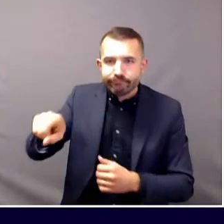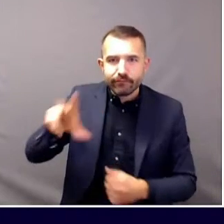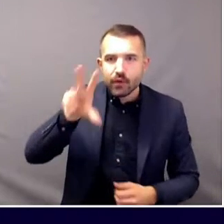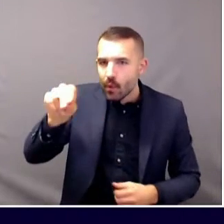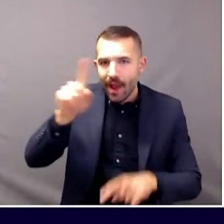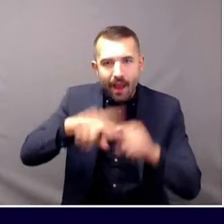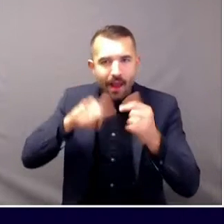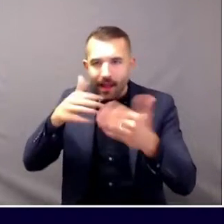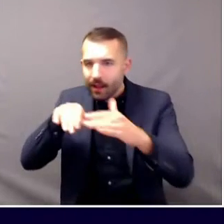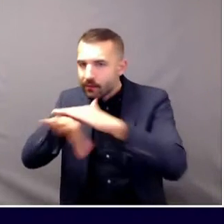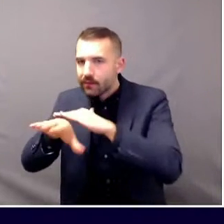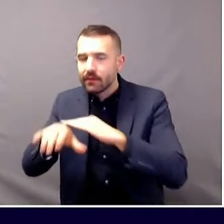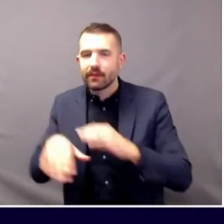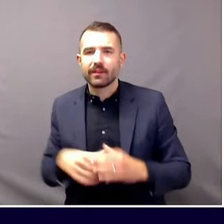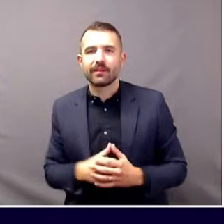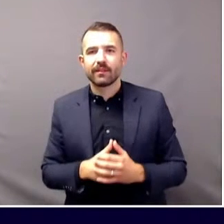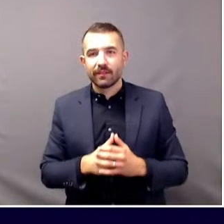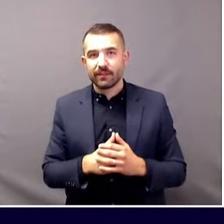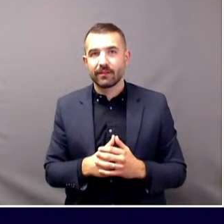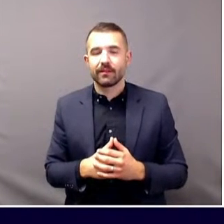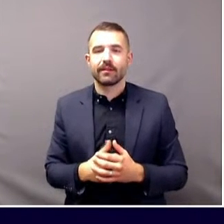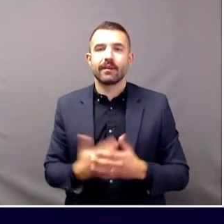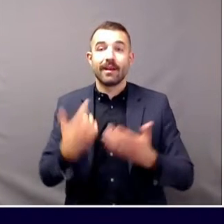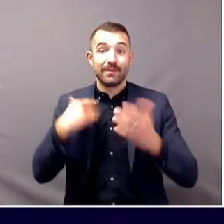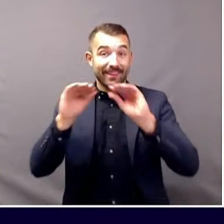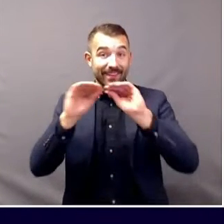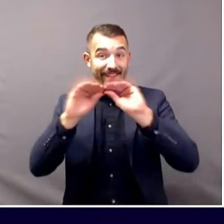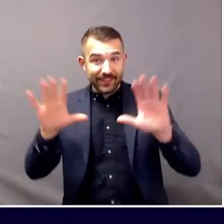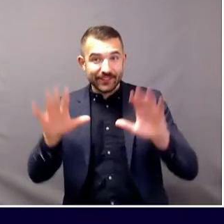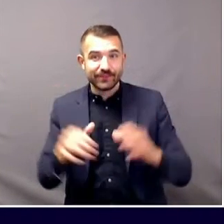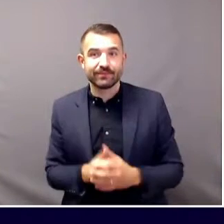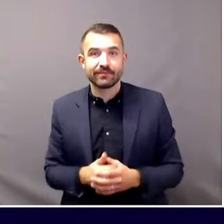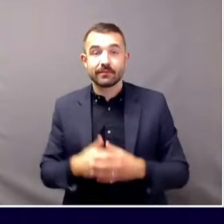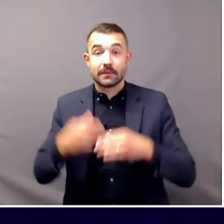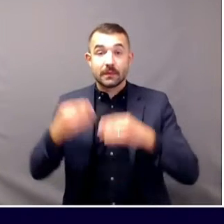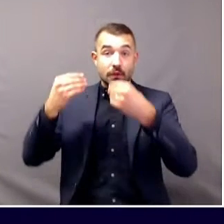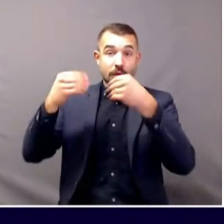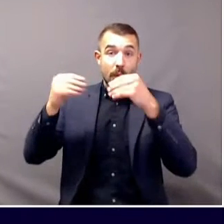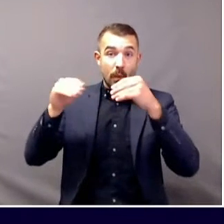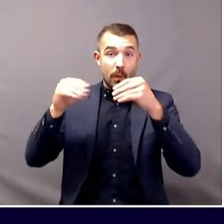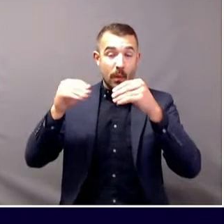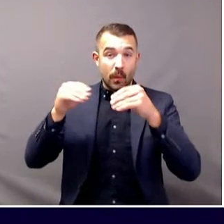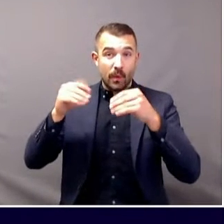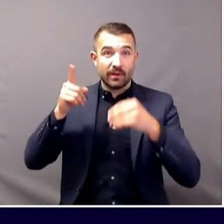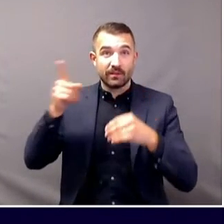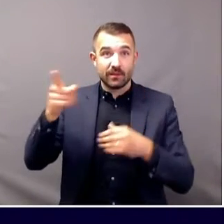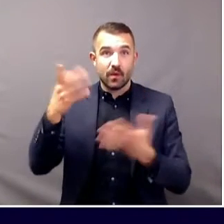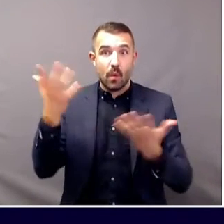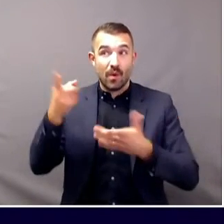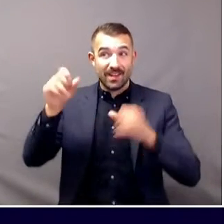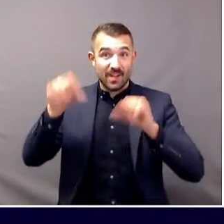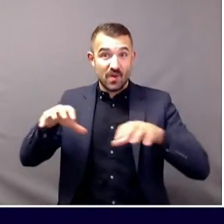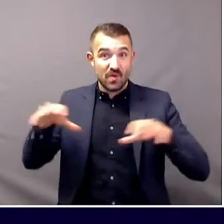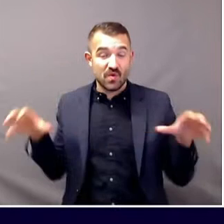stores. Is that we did target large retail with over 5,000 square feet, I